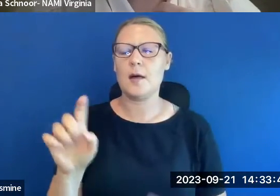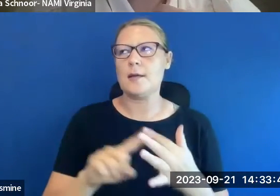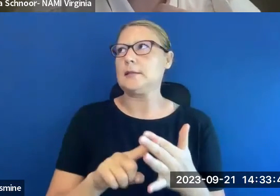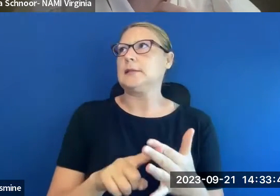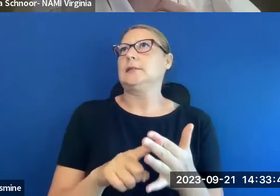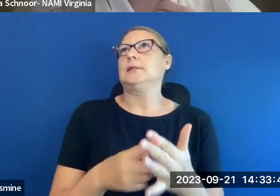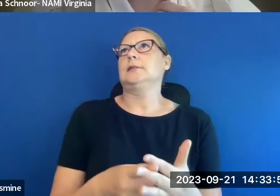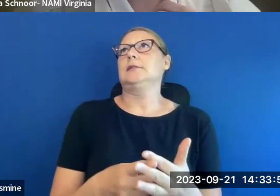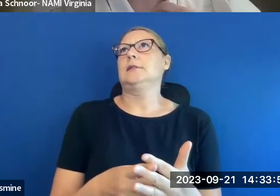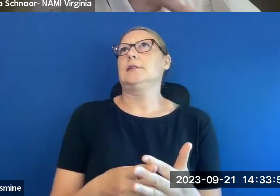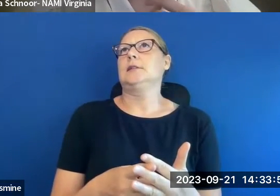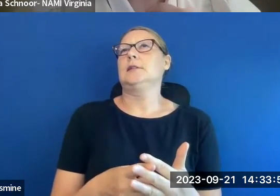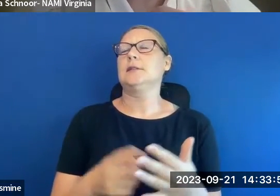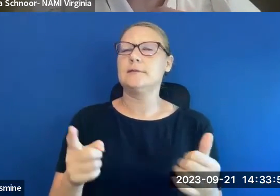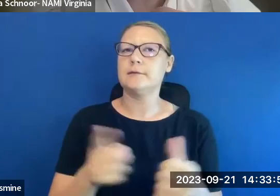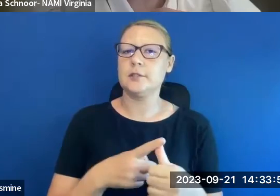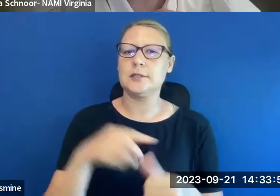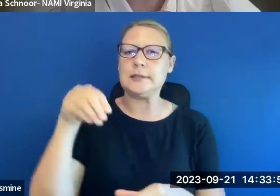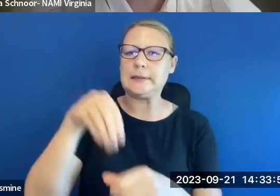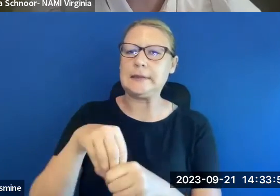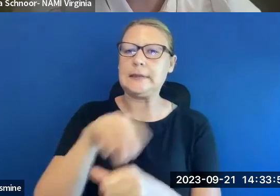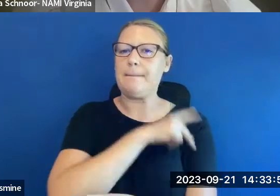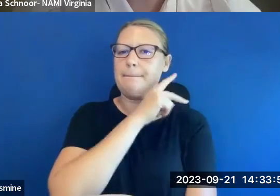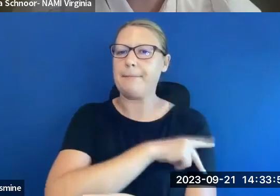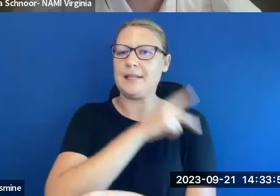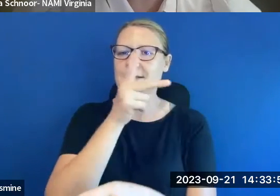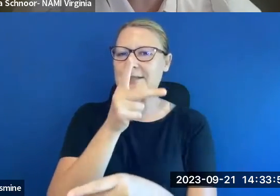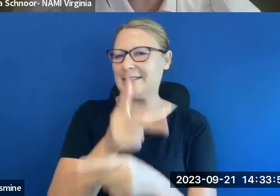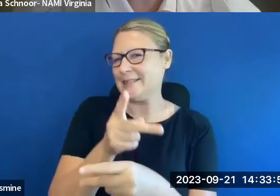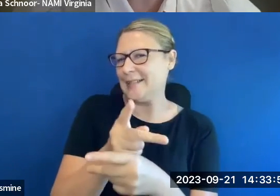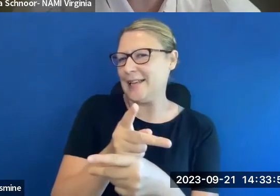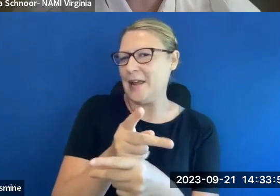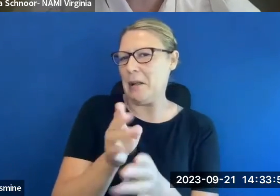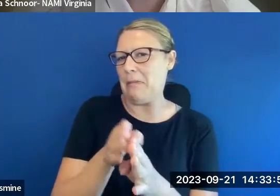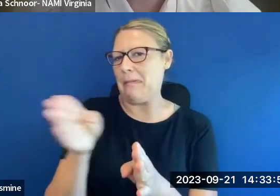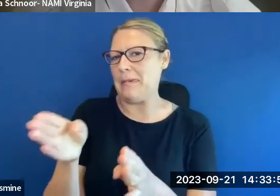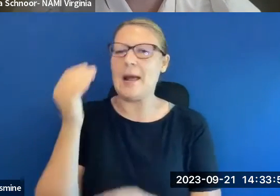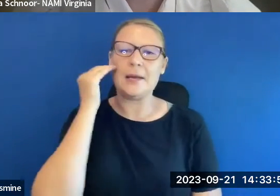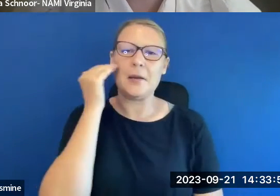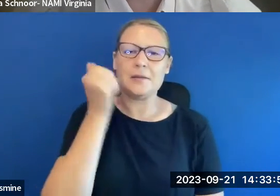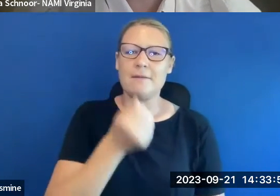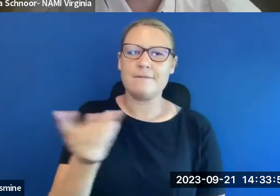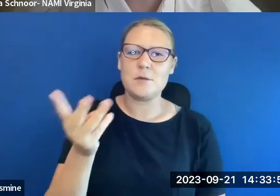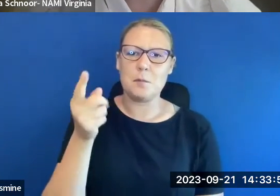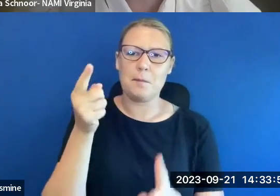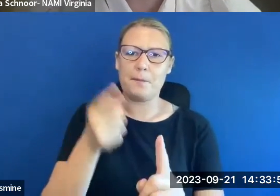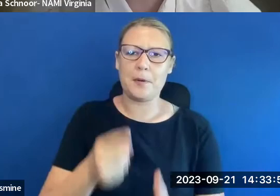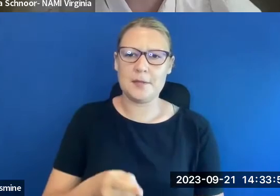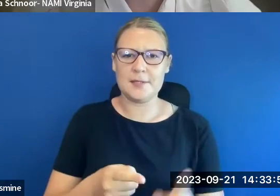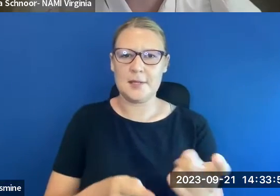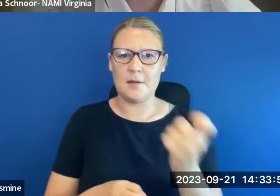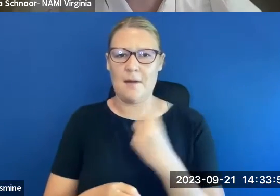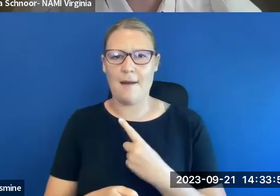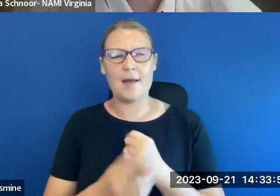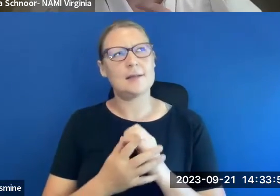maybe inpatient care and we'll go from there because I know there were a couple of points that you asked,